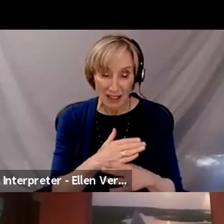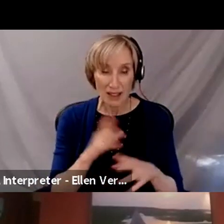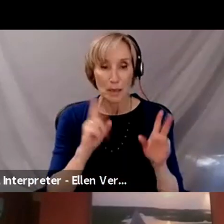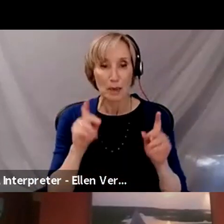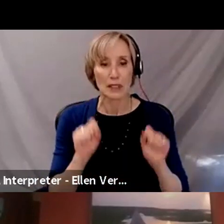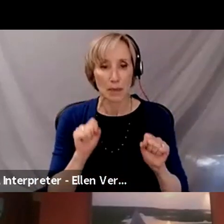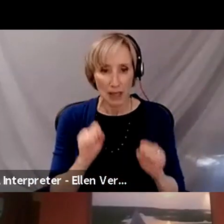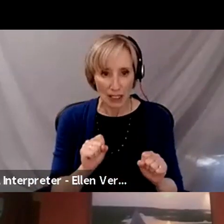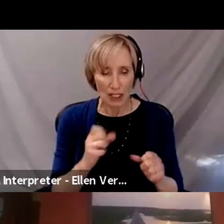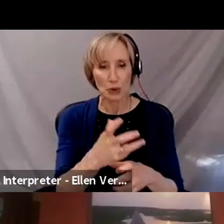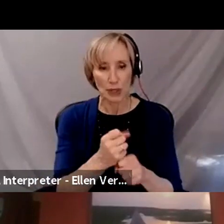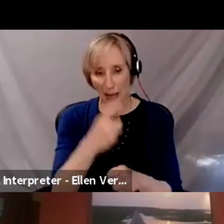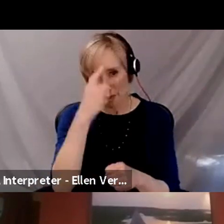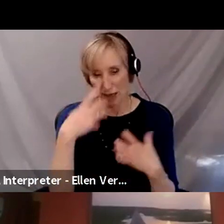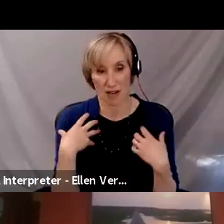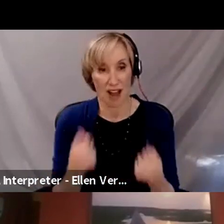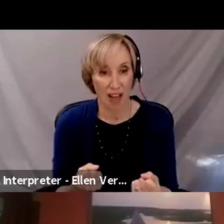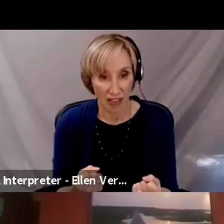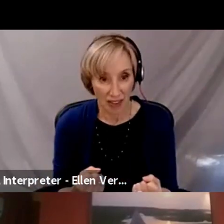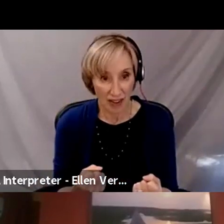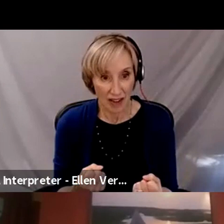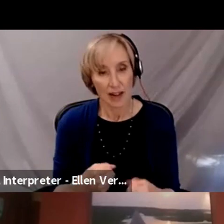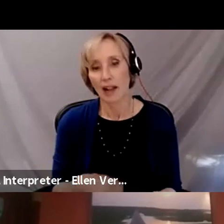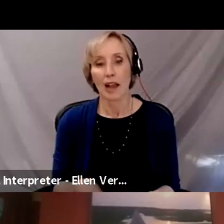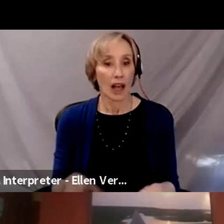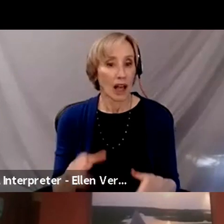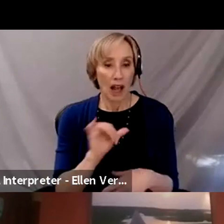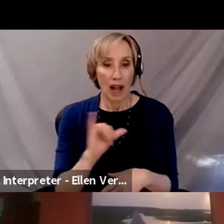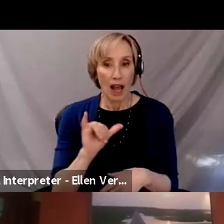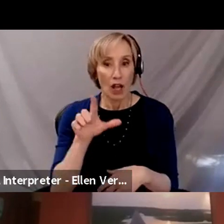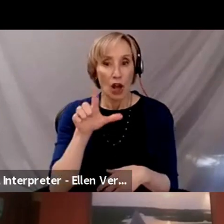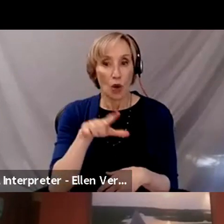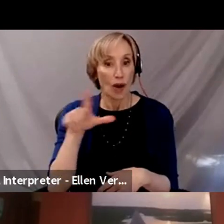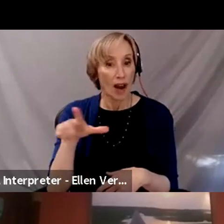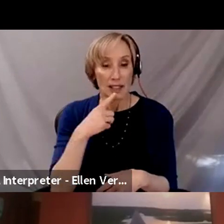people with these diagnoses historically, like Lorelei was talking about earlier.